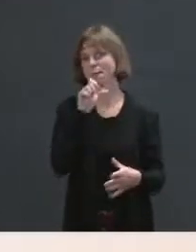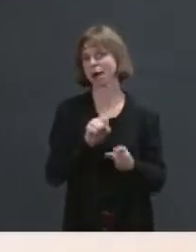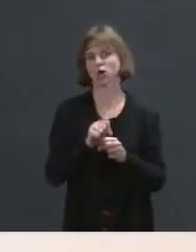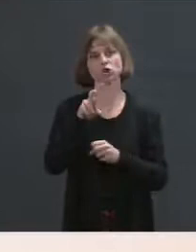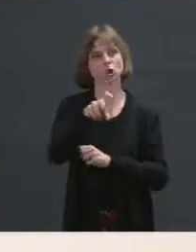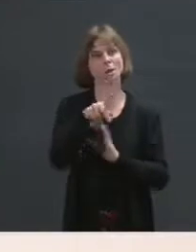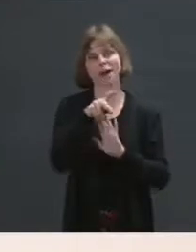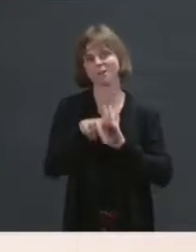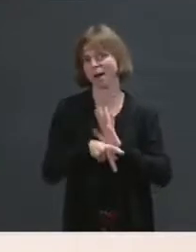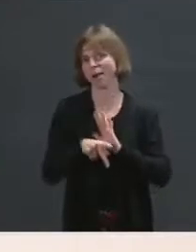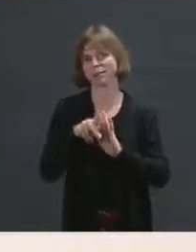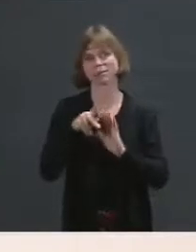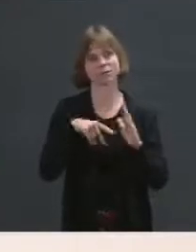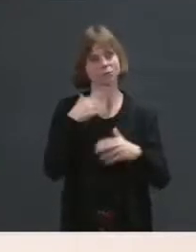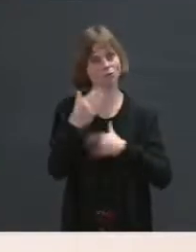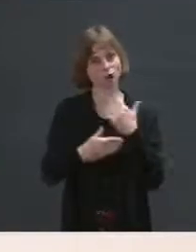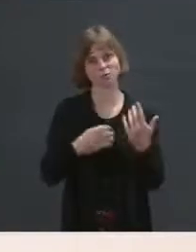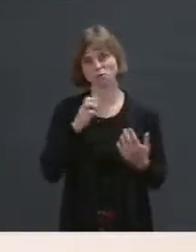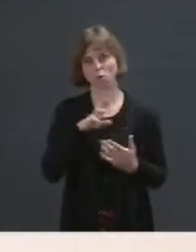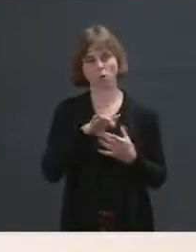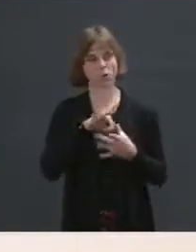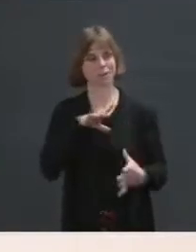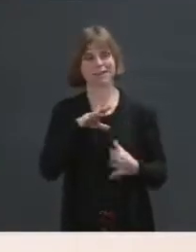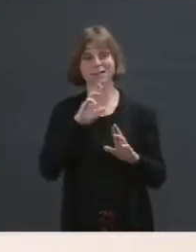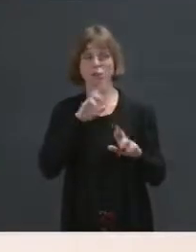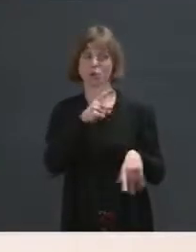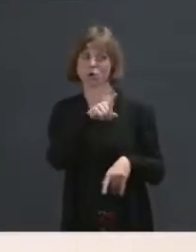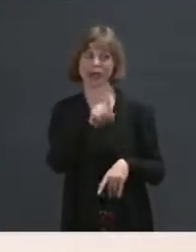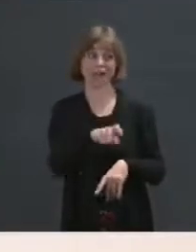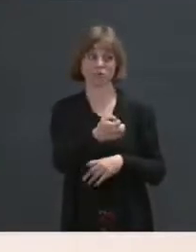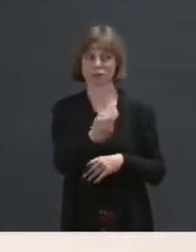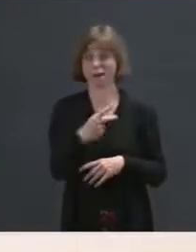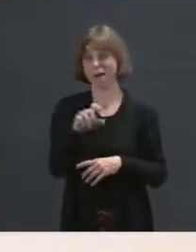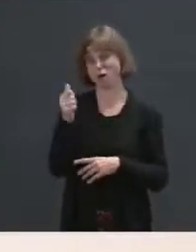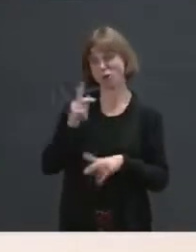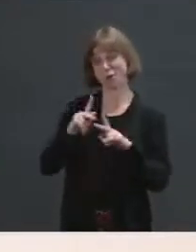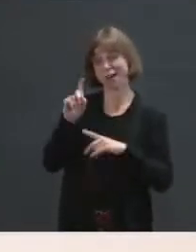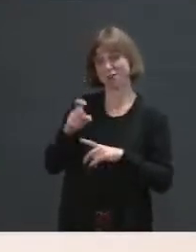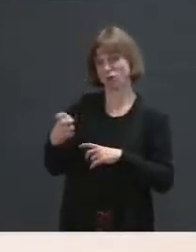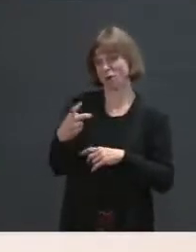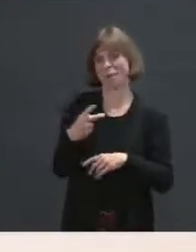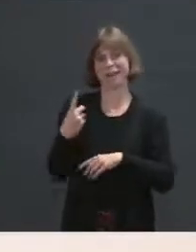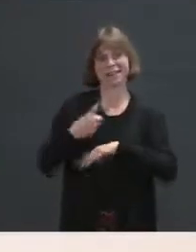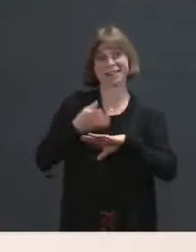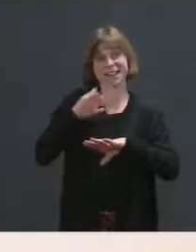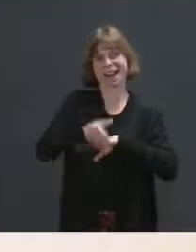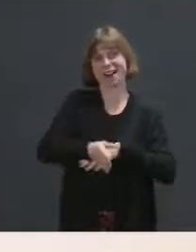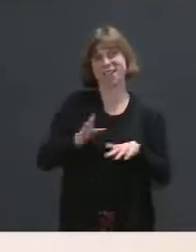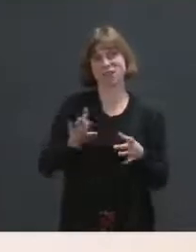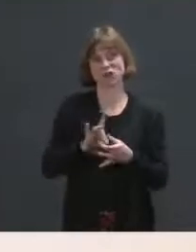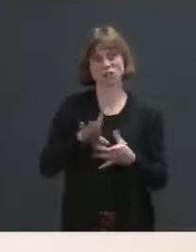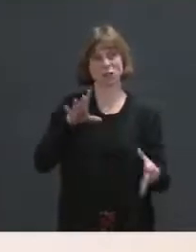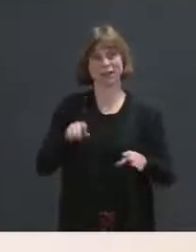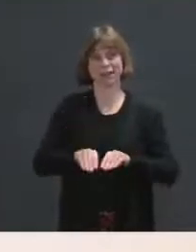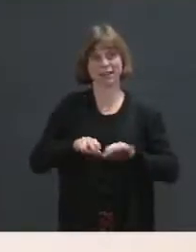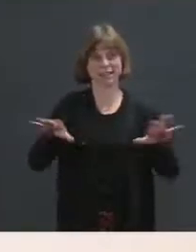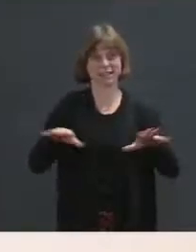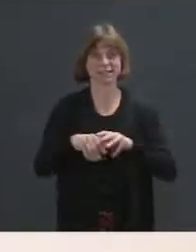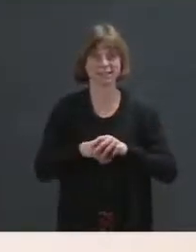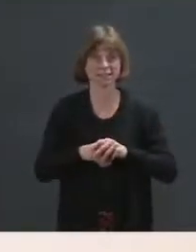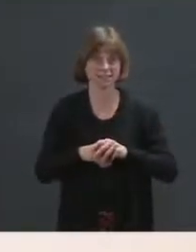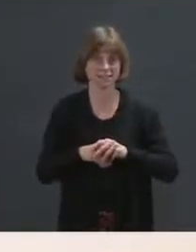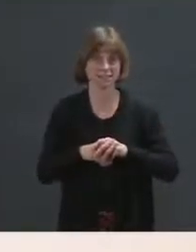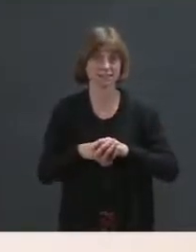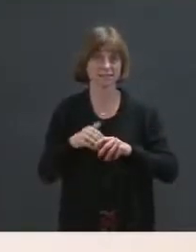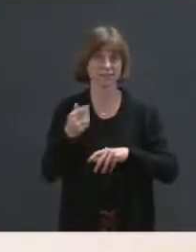the release of that report, and you'll have to come back. Others will have to come back on the day after it's just released or the days after, and we can discuss it